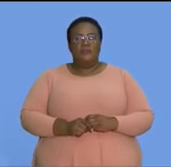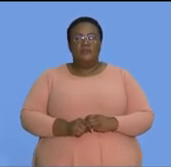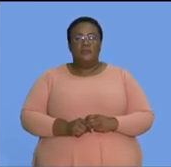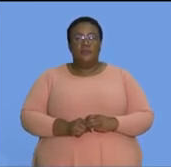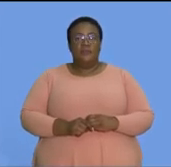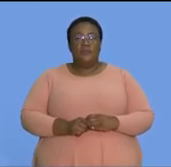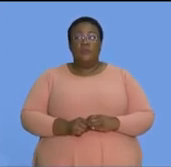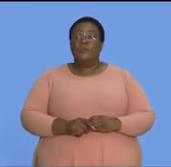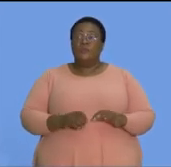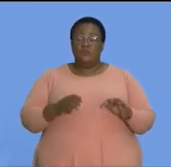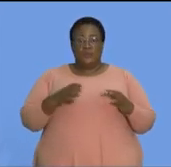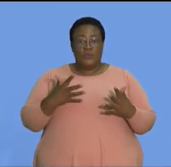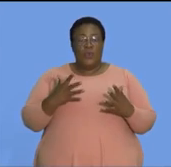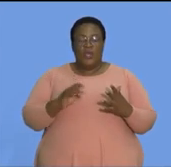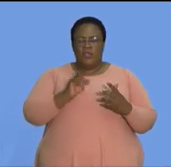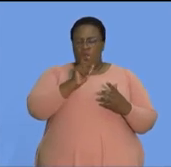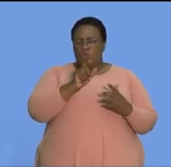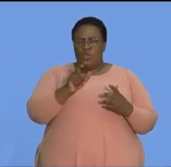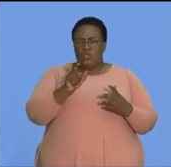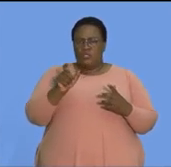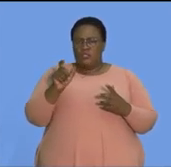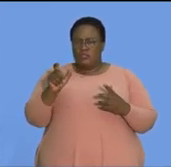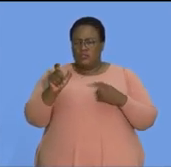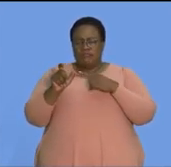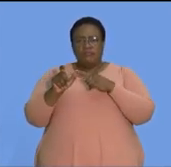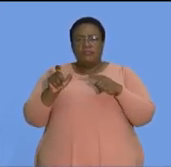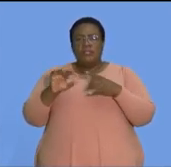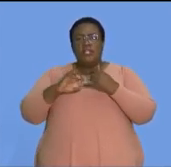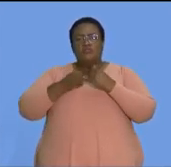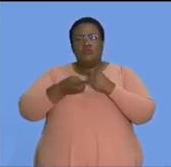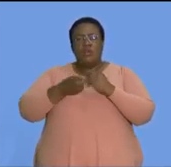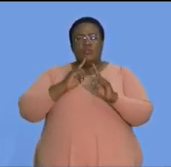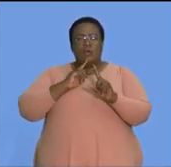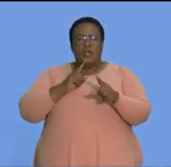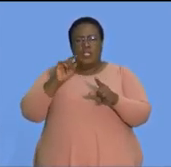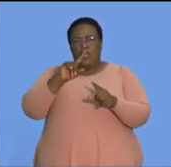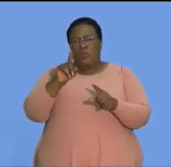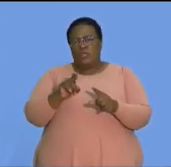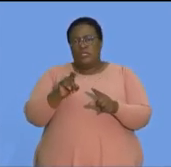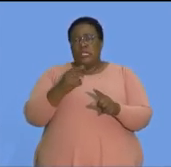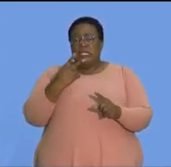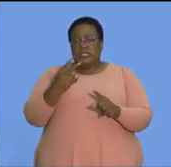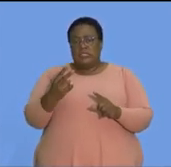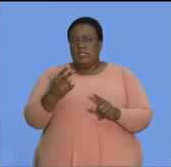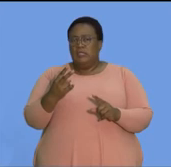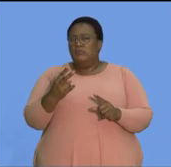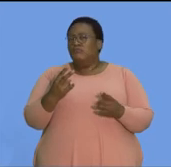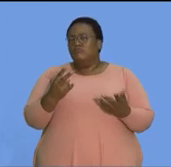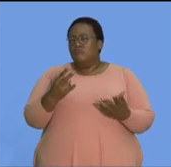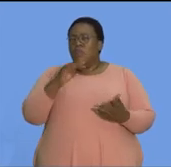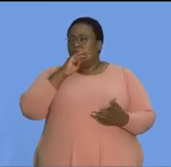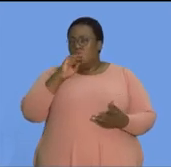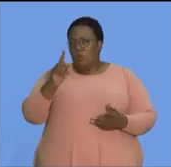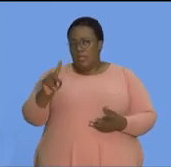All right, so following those keywords, let's just then try and answer a question or look at a question and see exactly what this